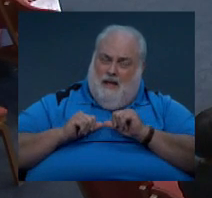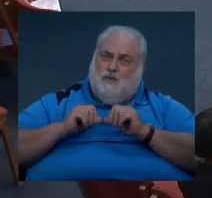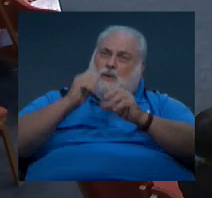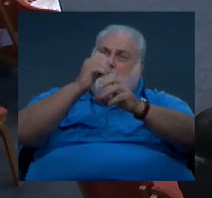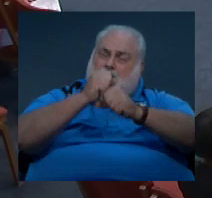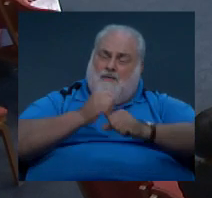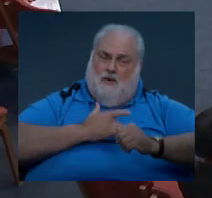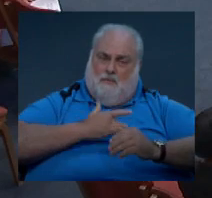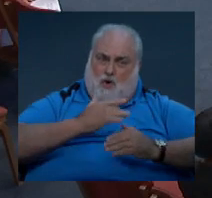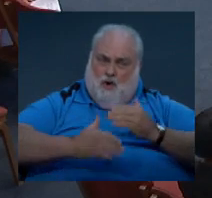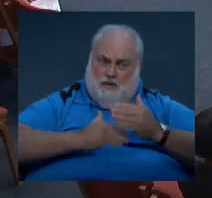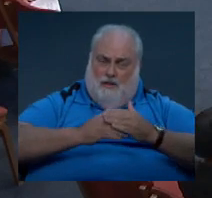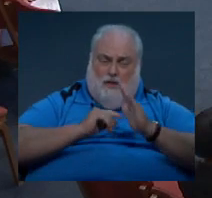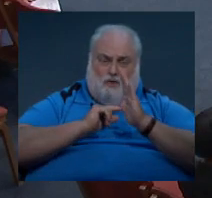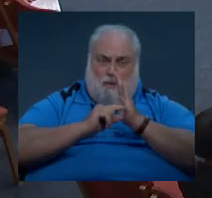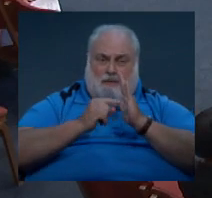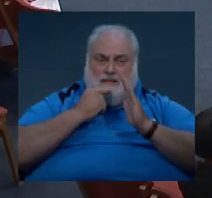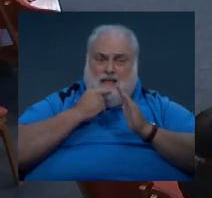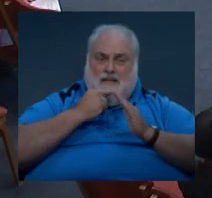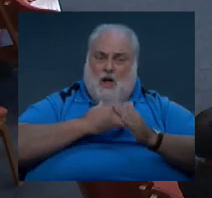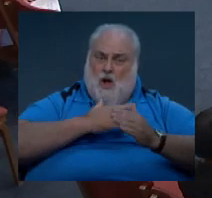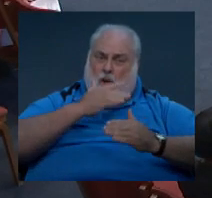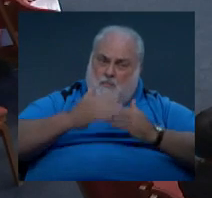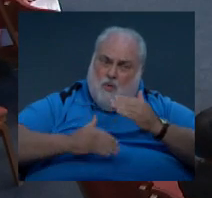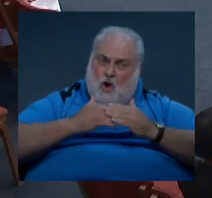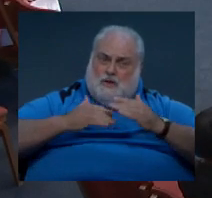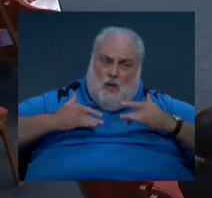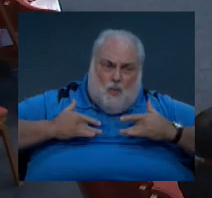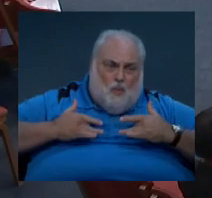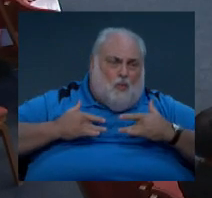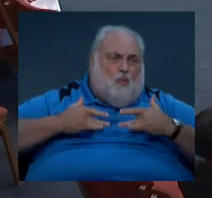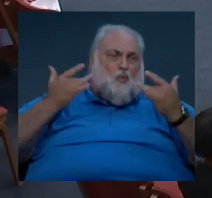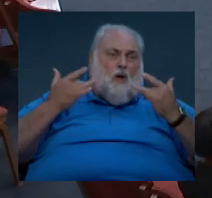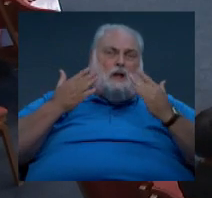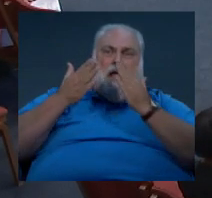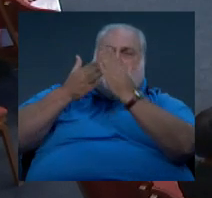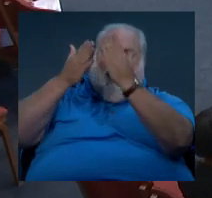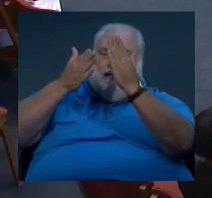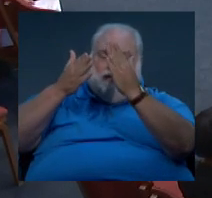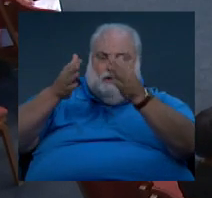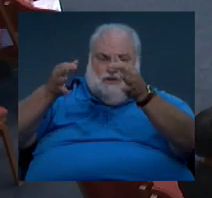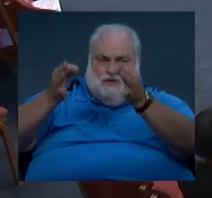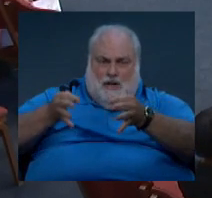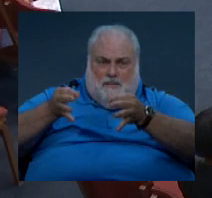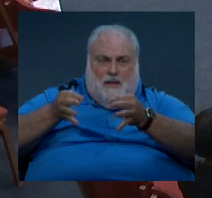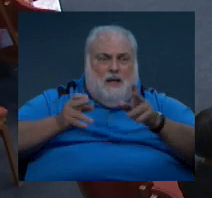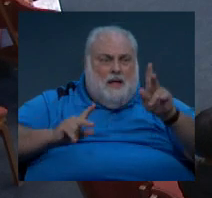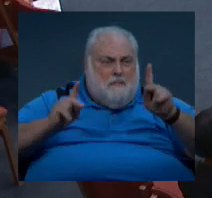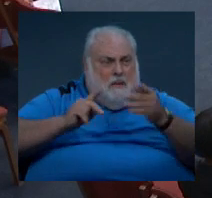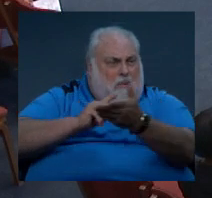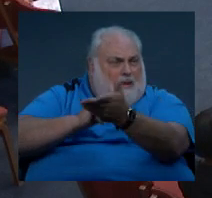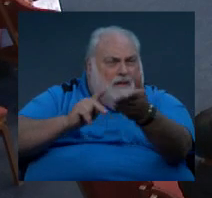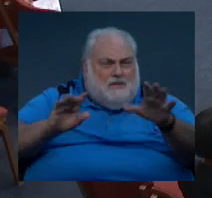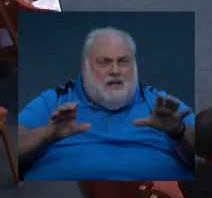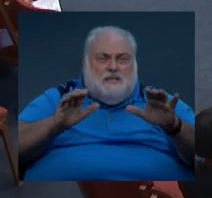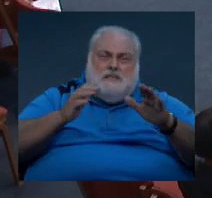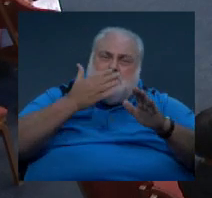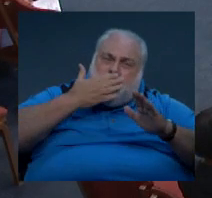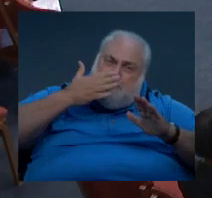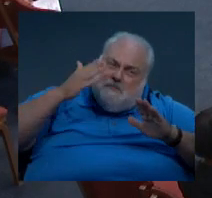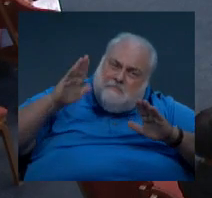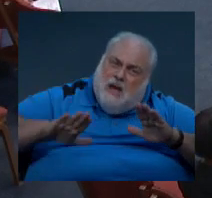mercy. The scripture says that mercy rejoices against judgment. There are people out here that have done so much